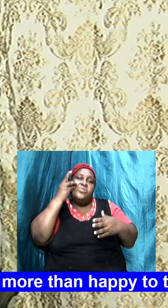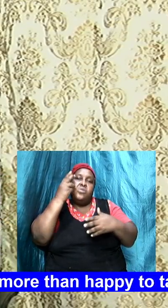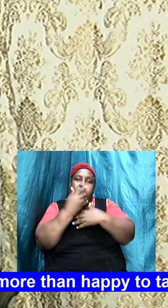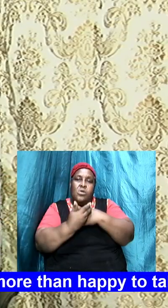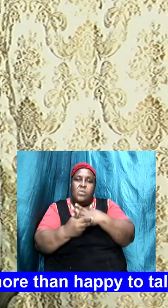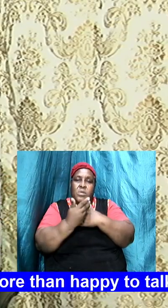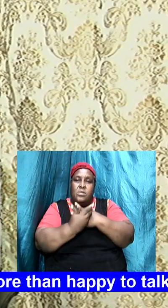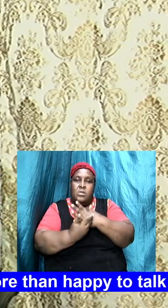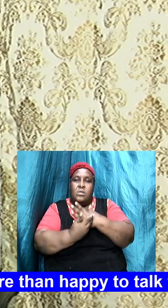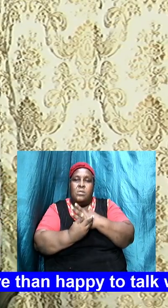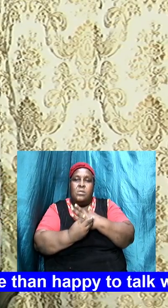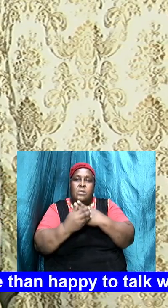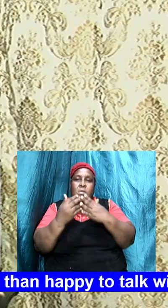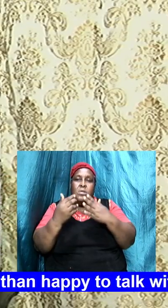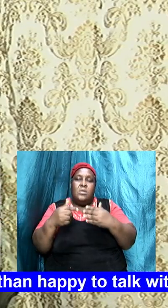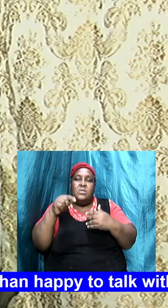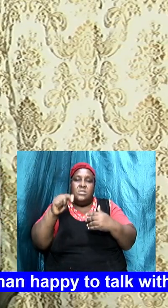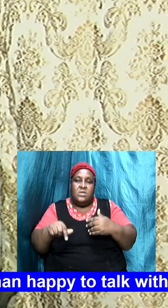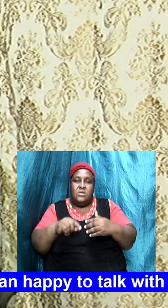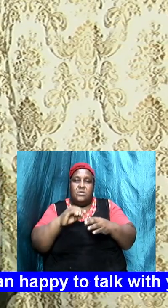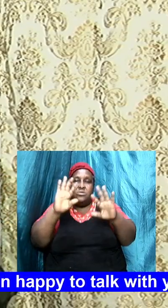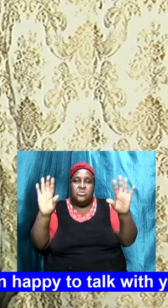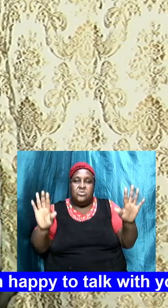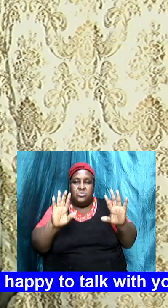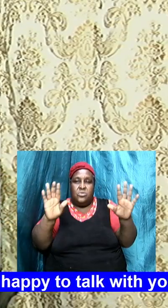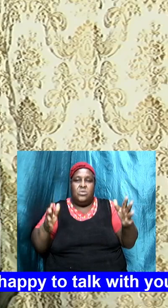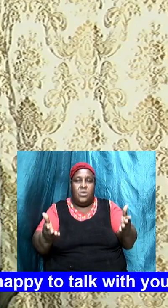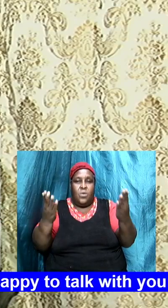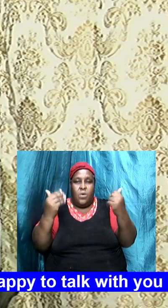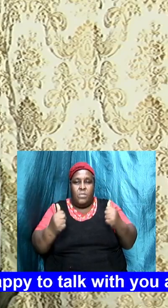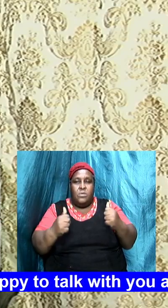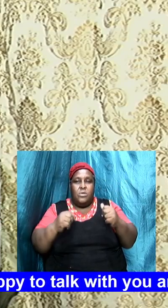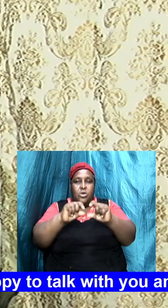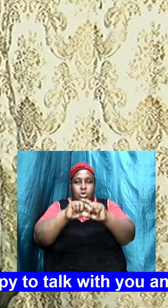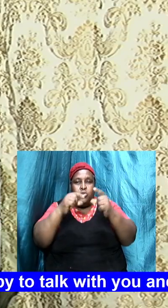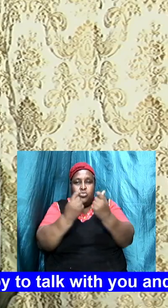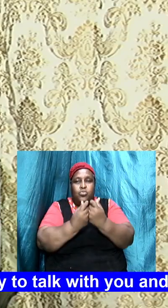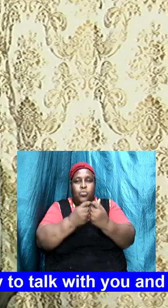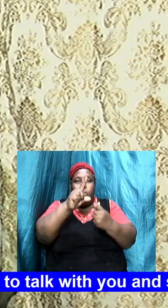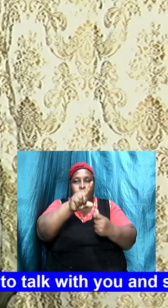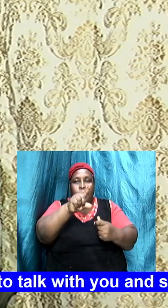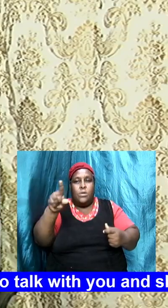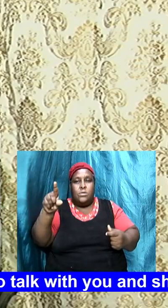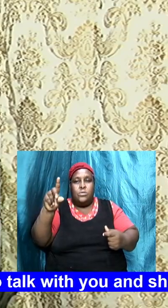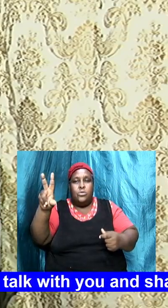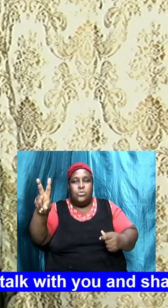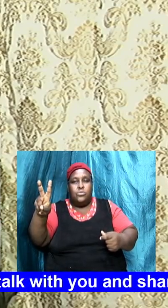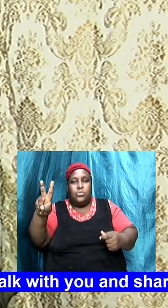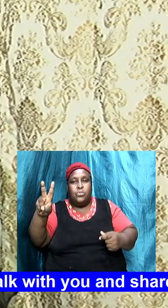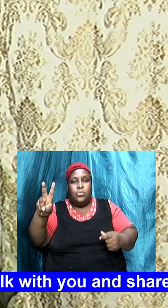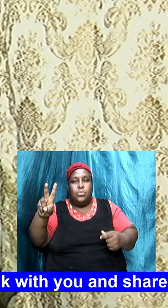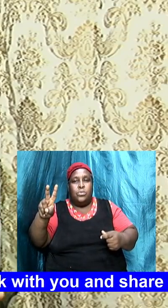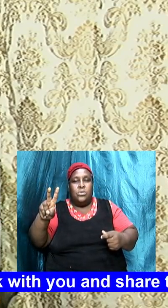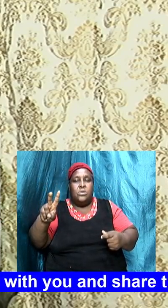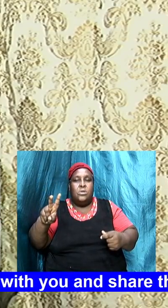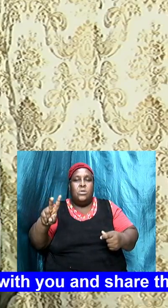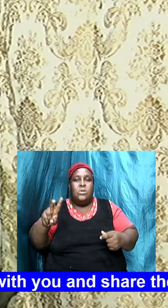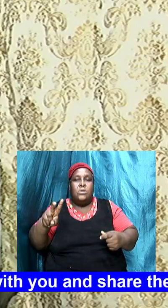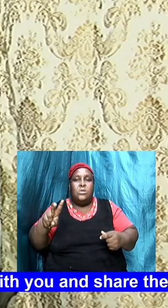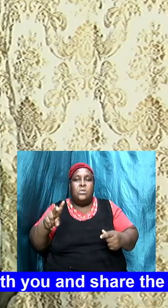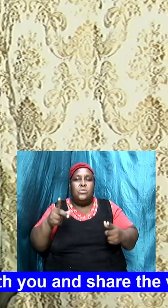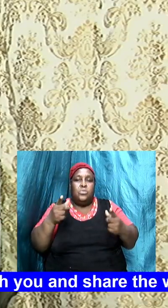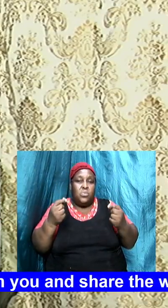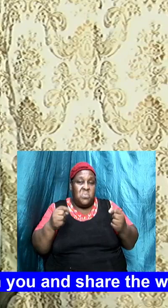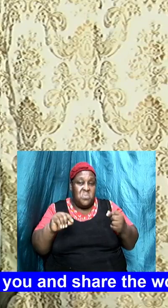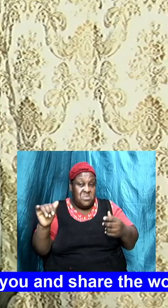group 1 and group 2. So the service is going to be done